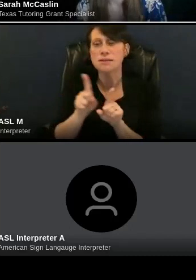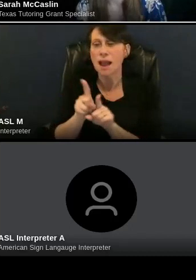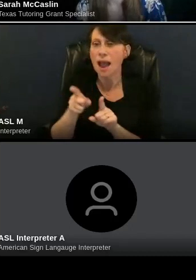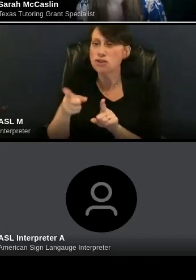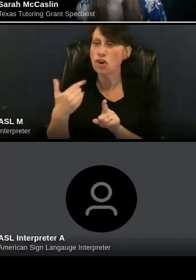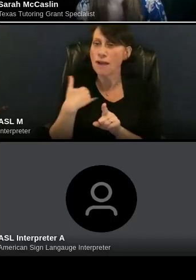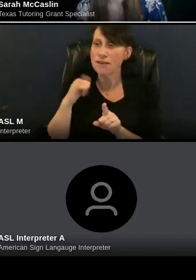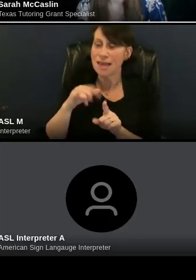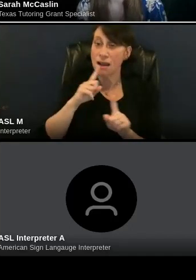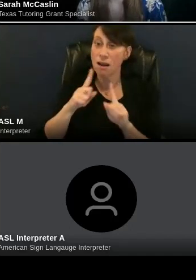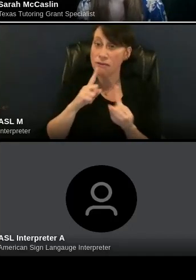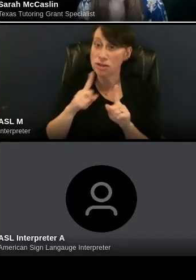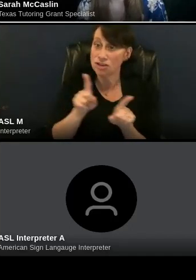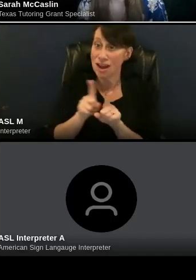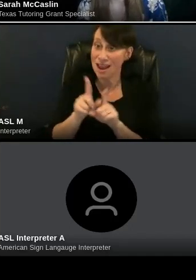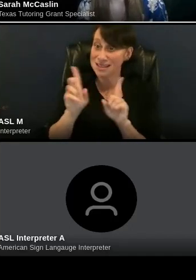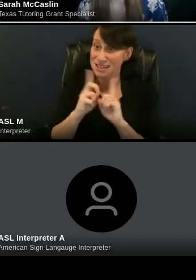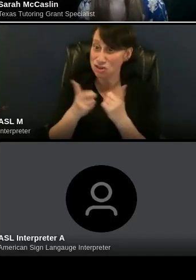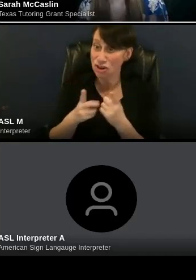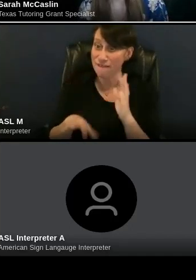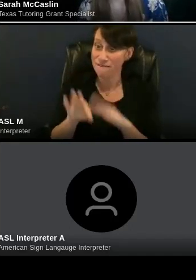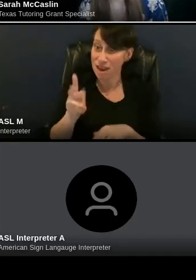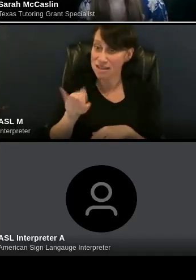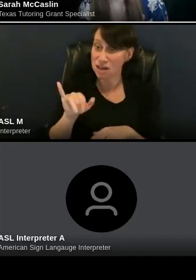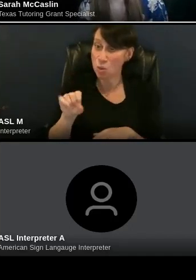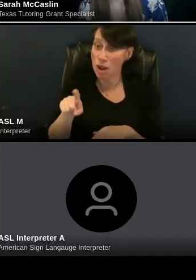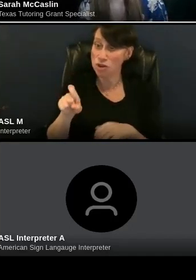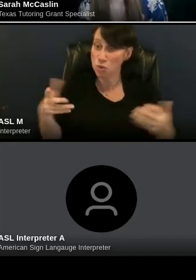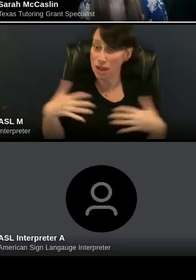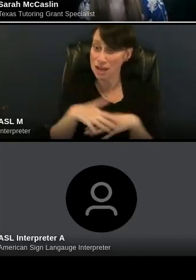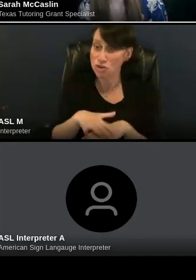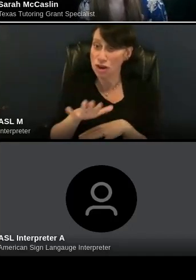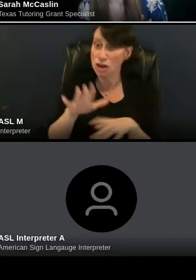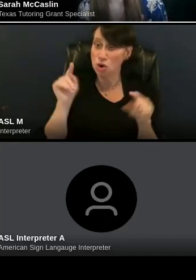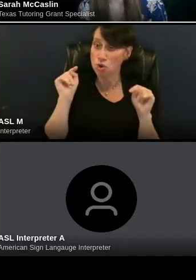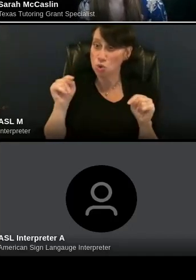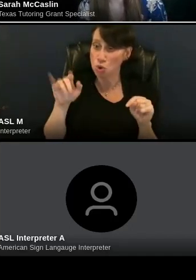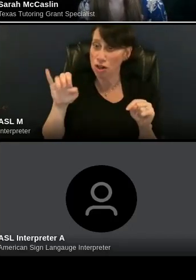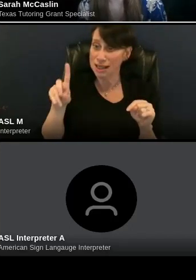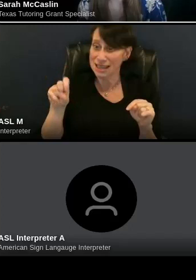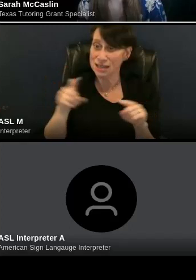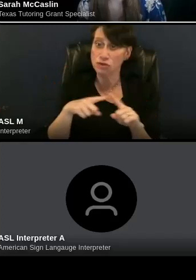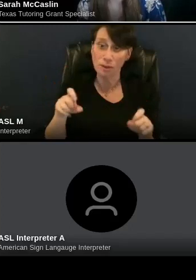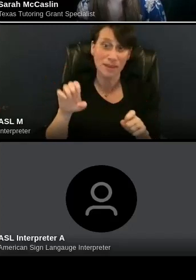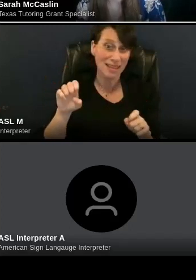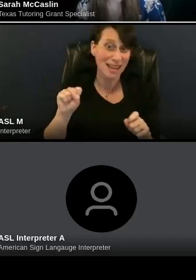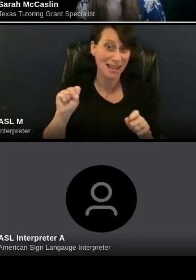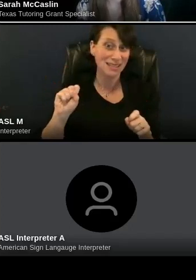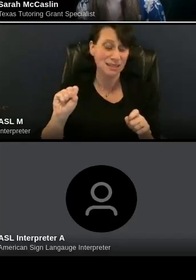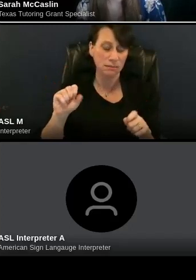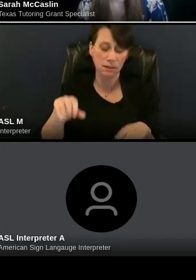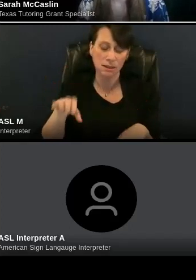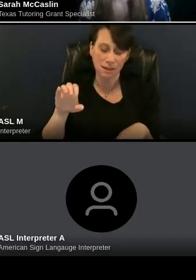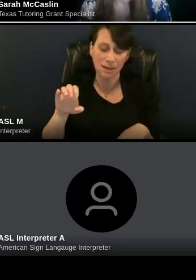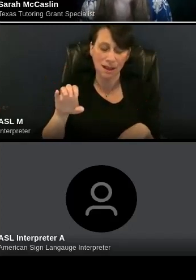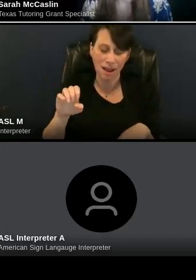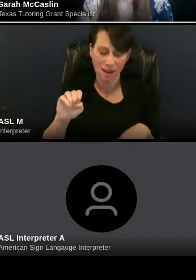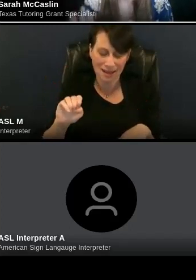these conversations as a district, find ways that you can integrate your tutor leads from the ESCs into those